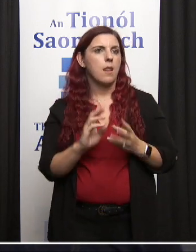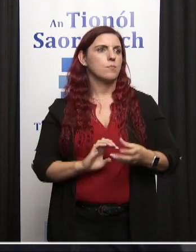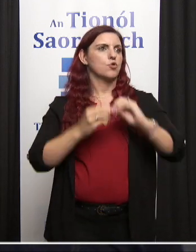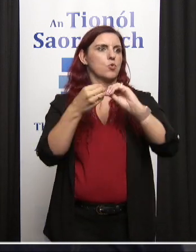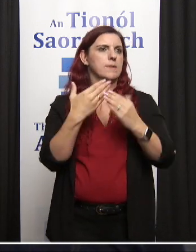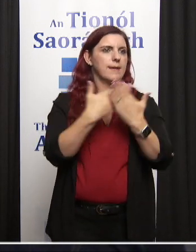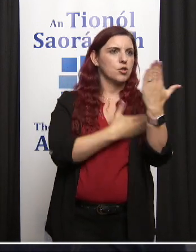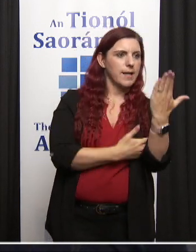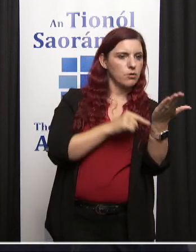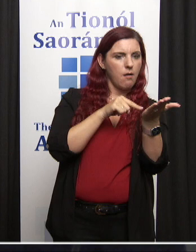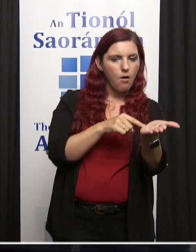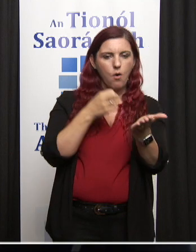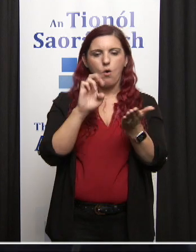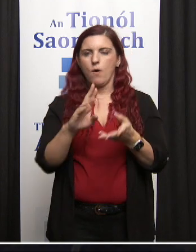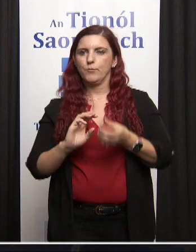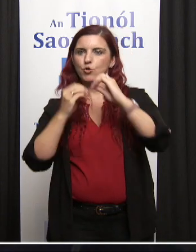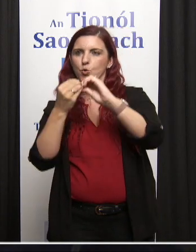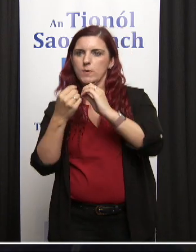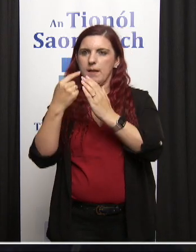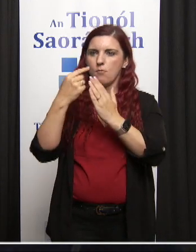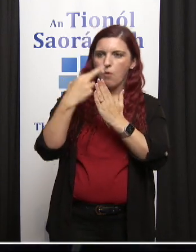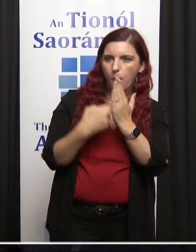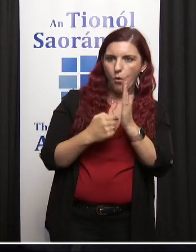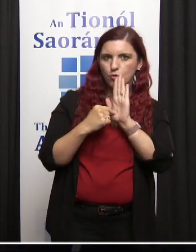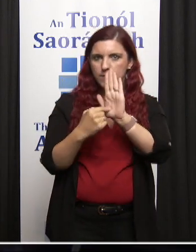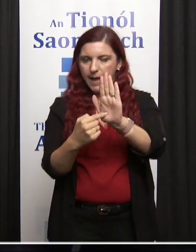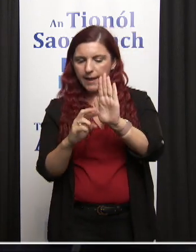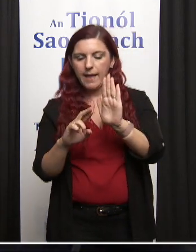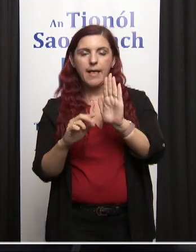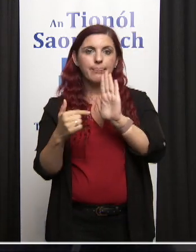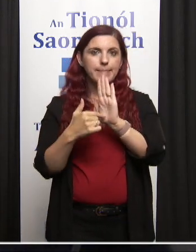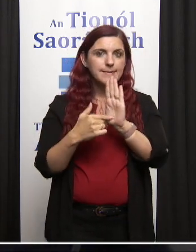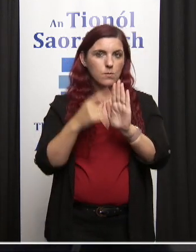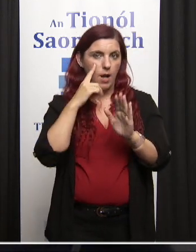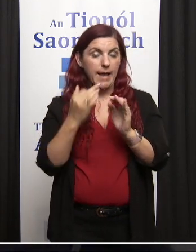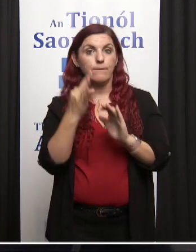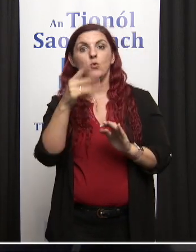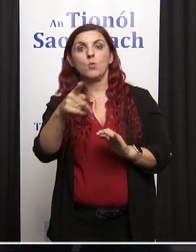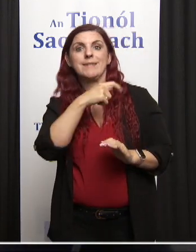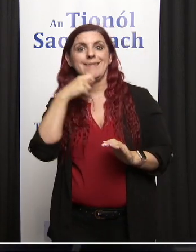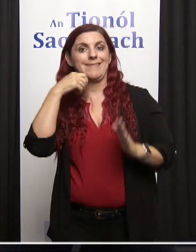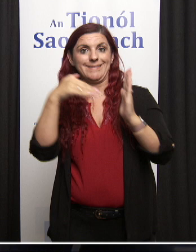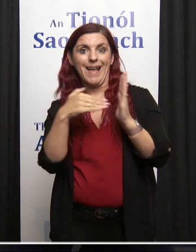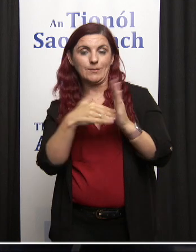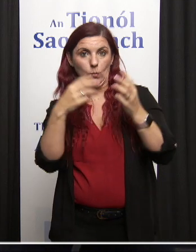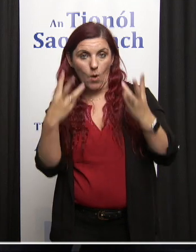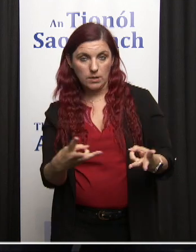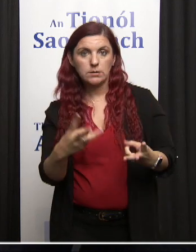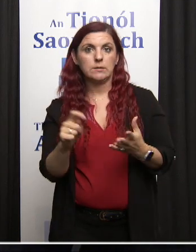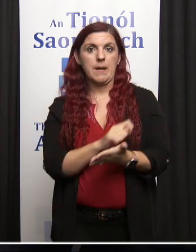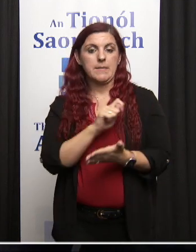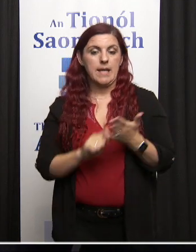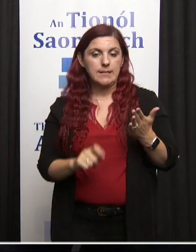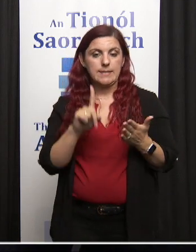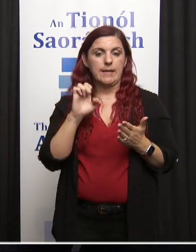of legislation or would produce a report to say, if the result of the plebiscite is such